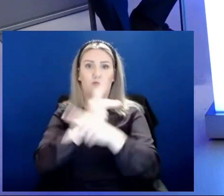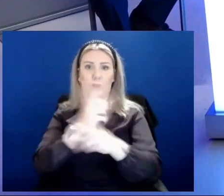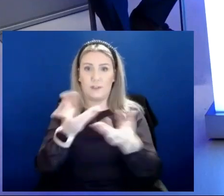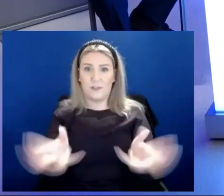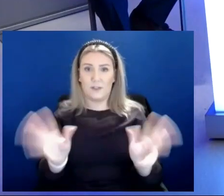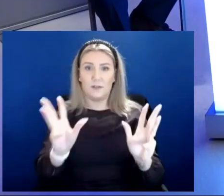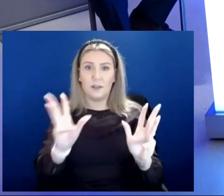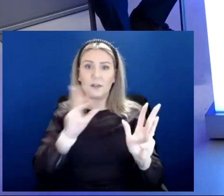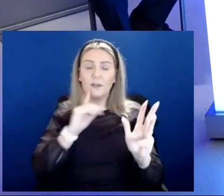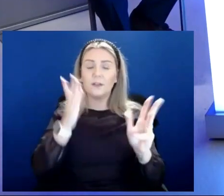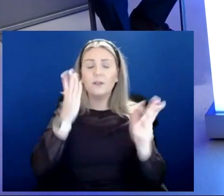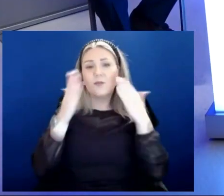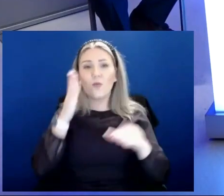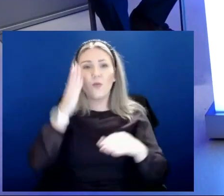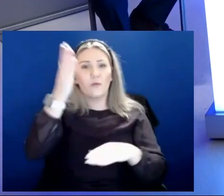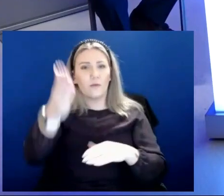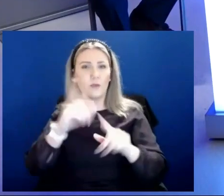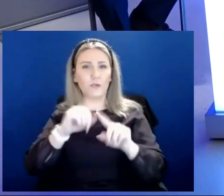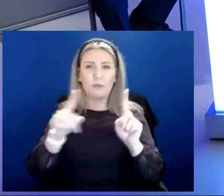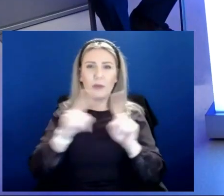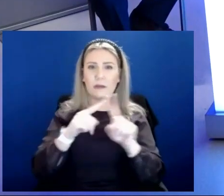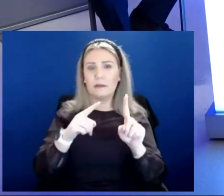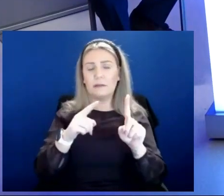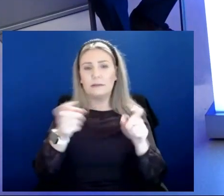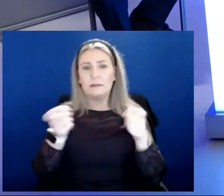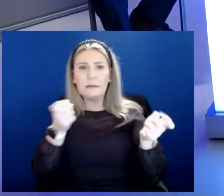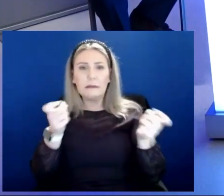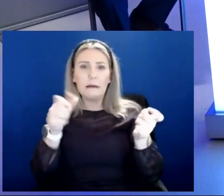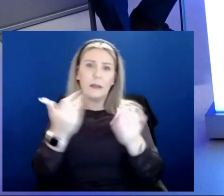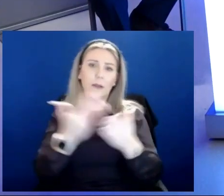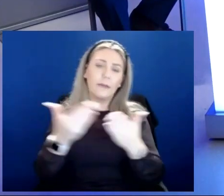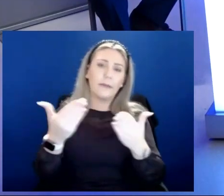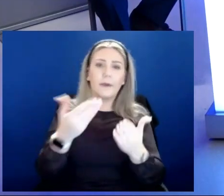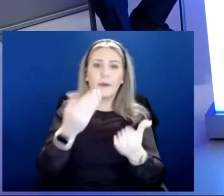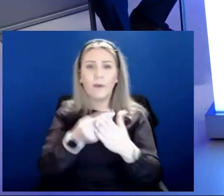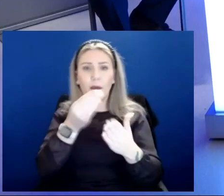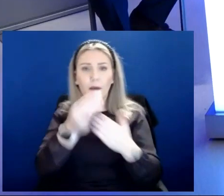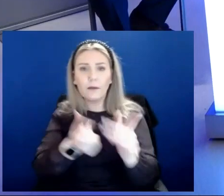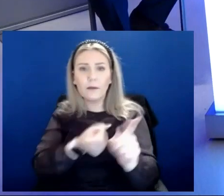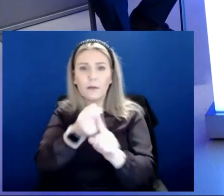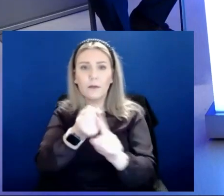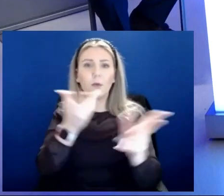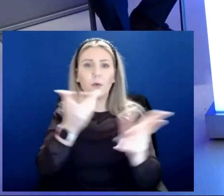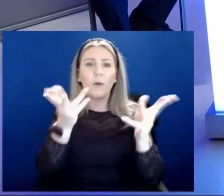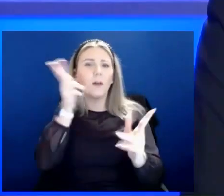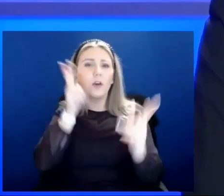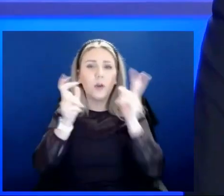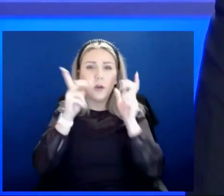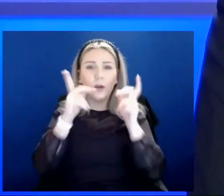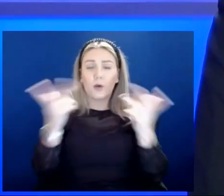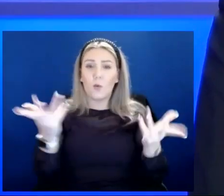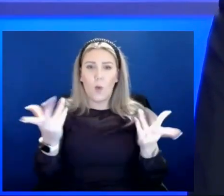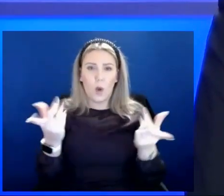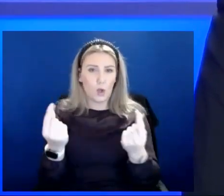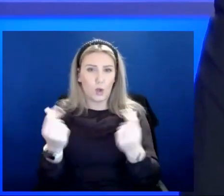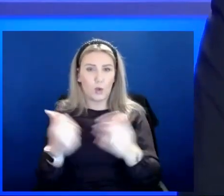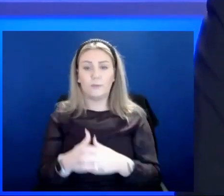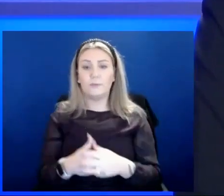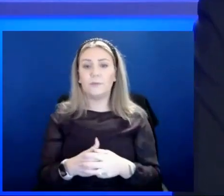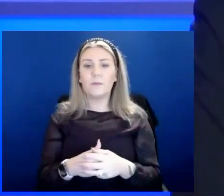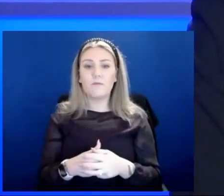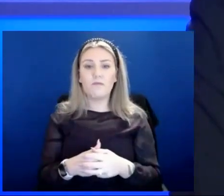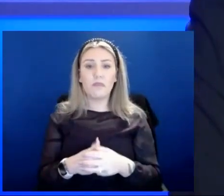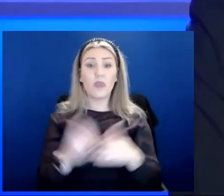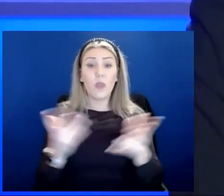now we're dealing with other financial impacts. What are you hearing, and what do we do? Well, I think what I'm hearing right